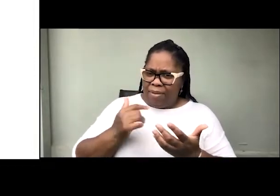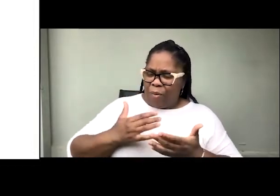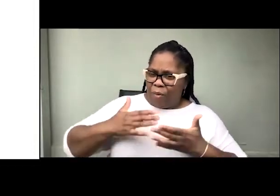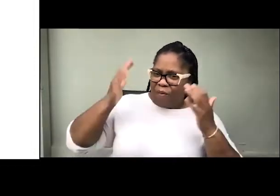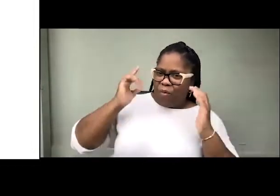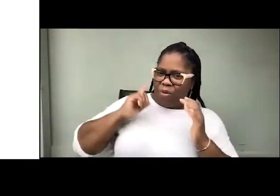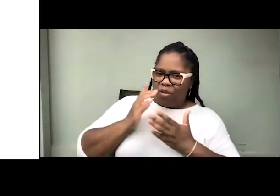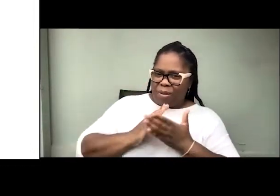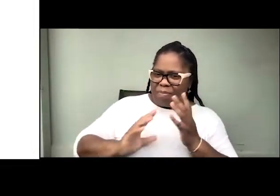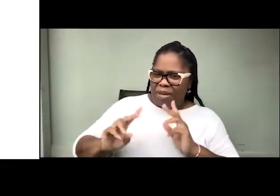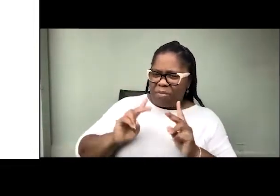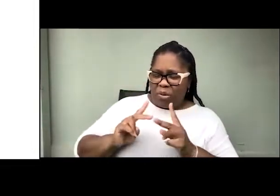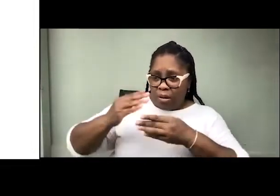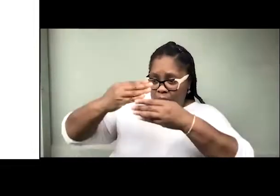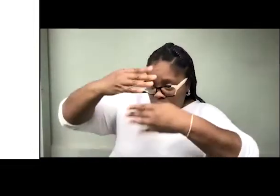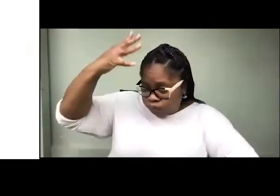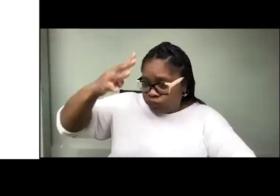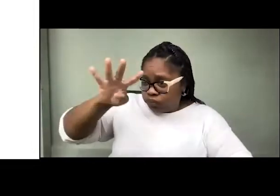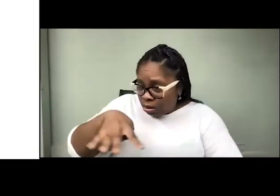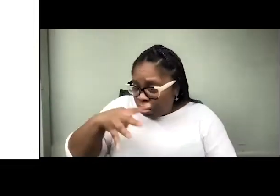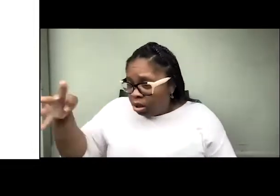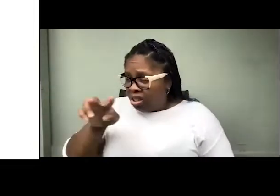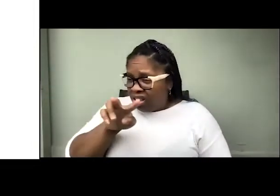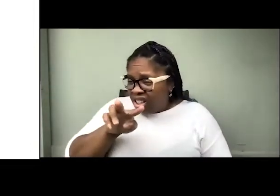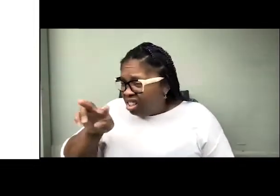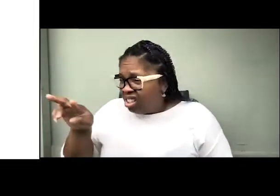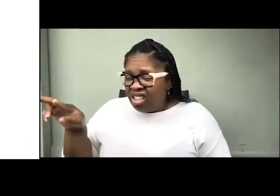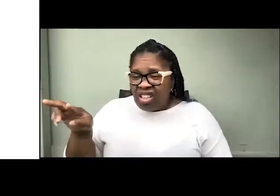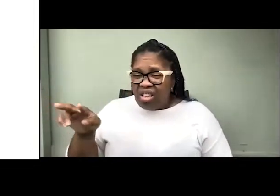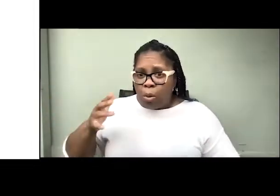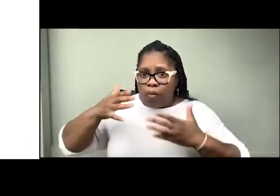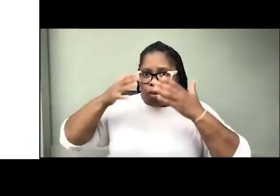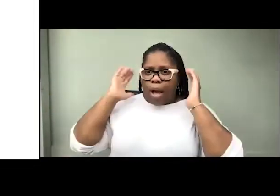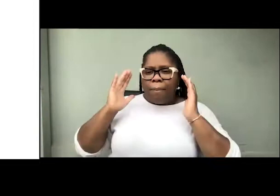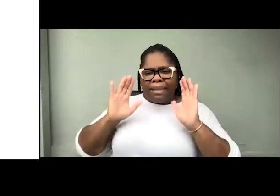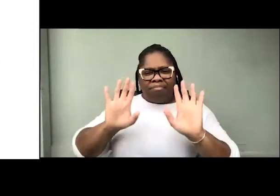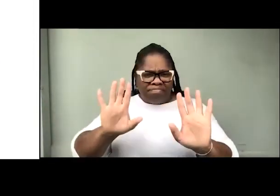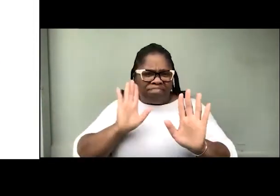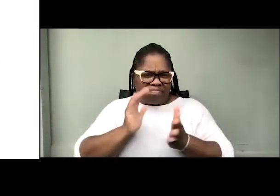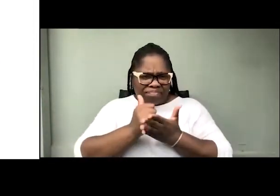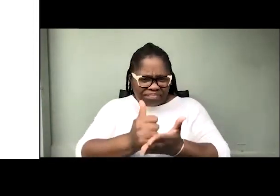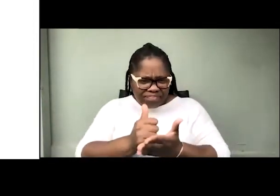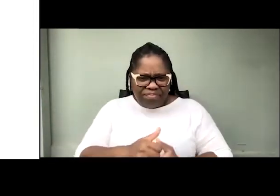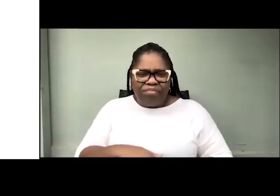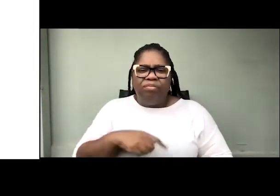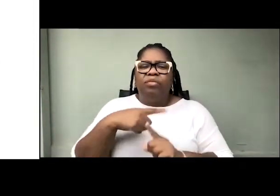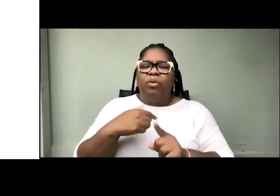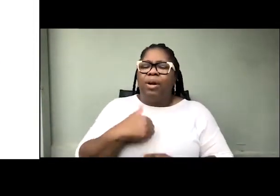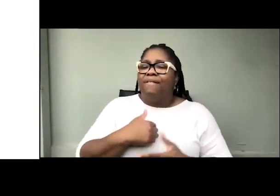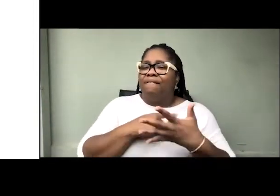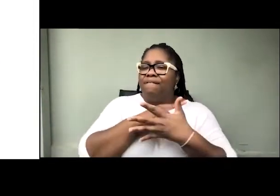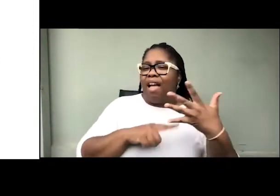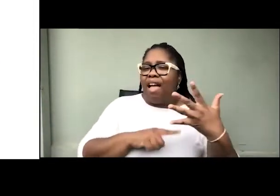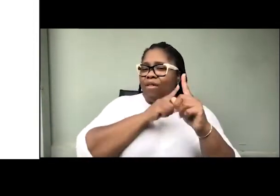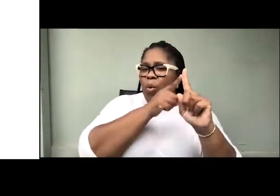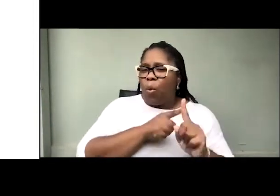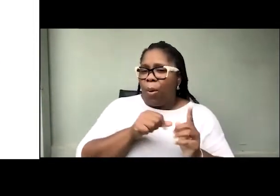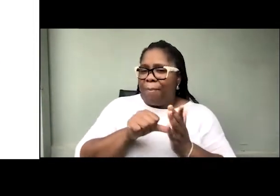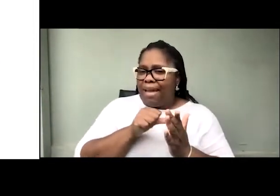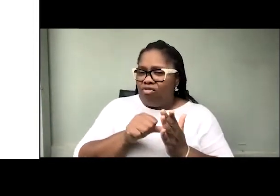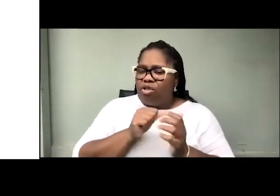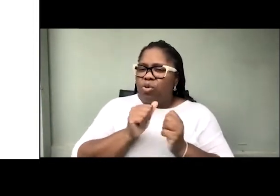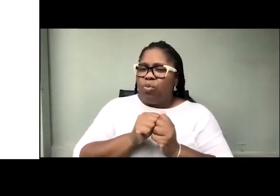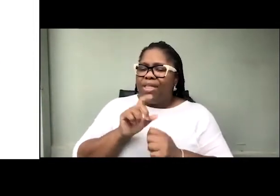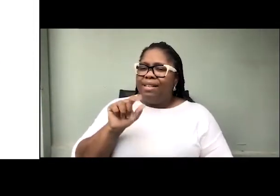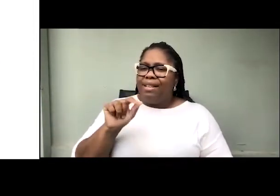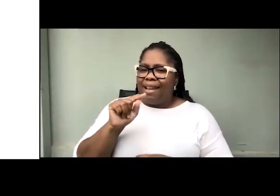just a lot of data on there. So check out those tutorial videos. And then we have 5 goal pages that have data